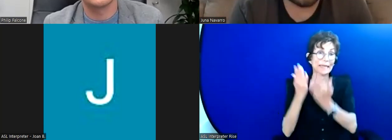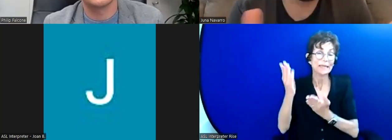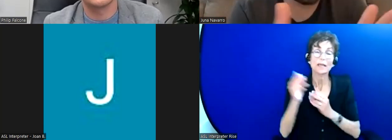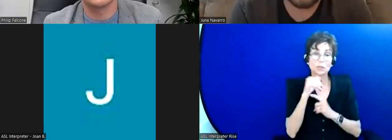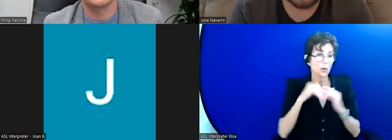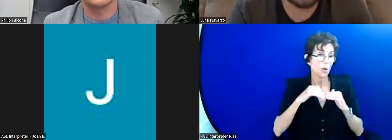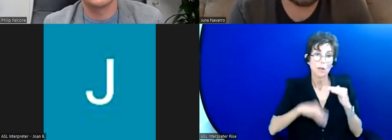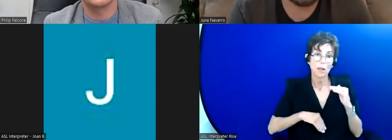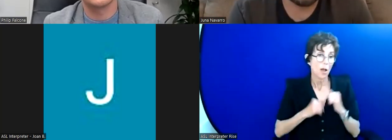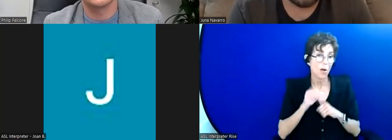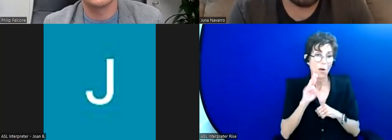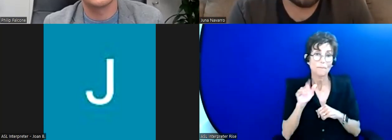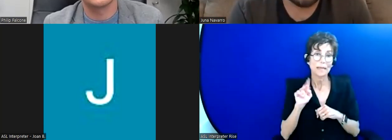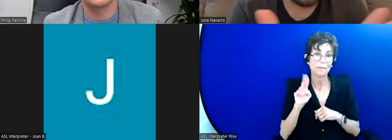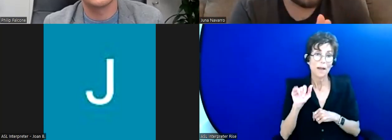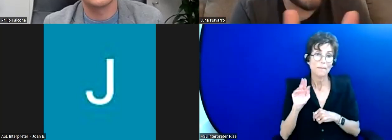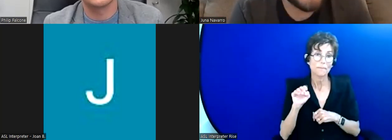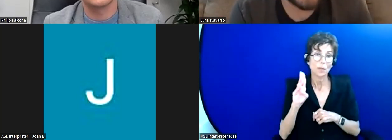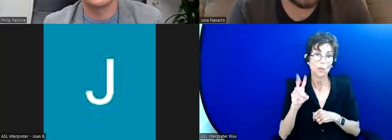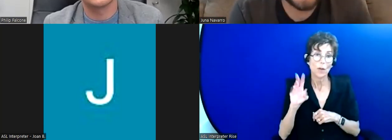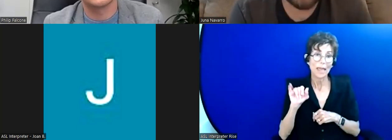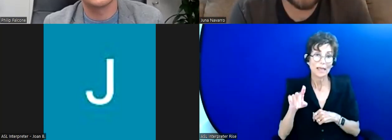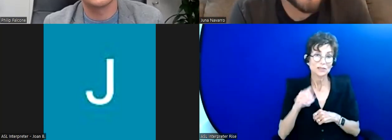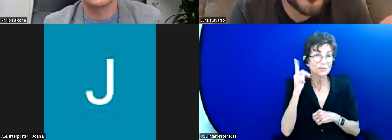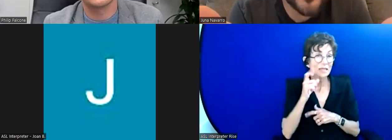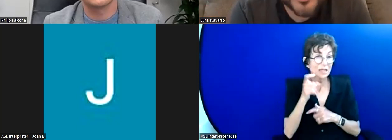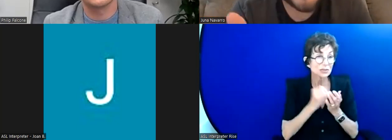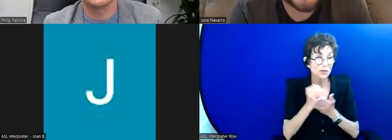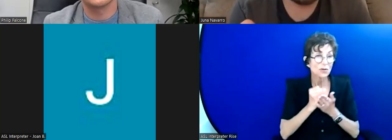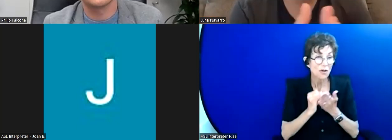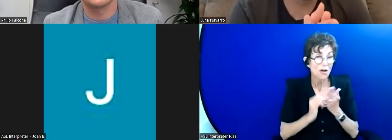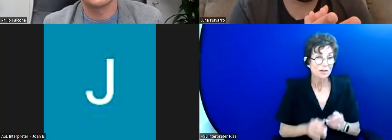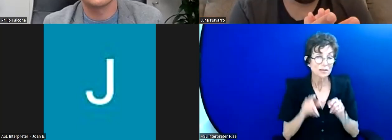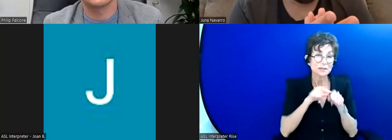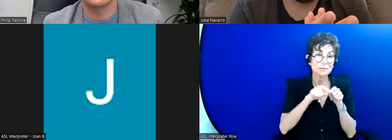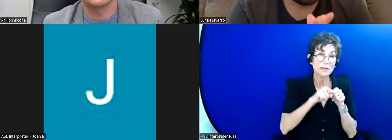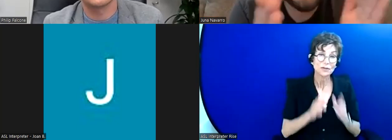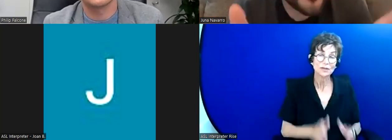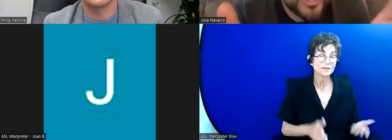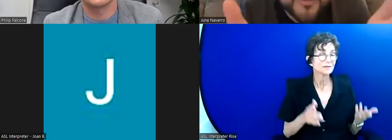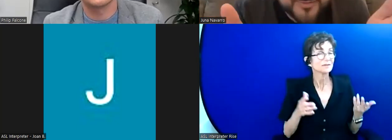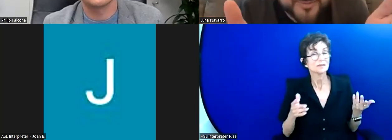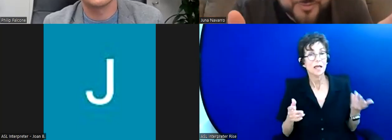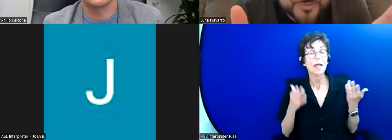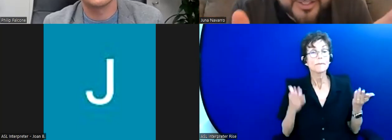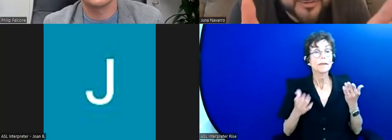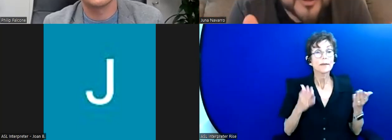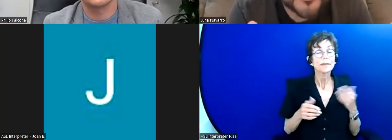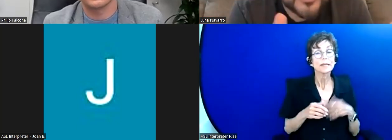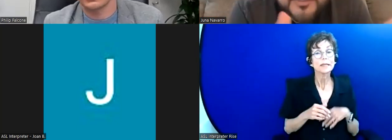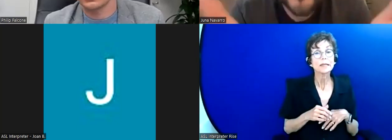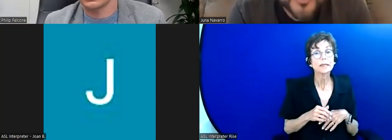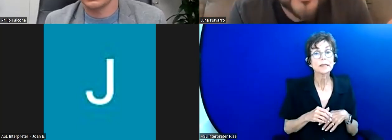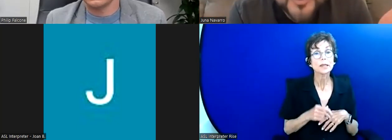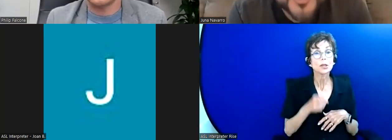you're an artist, you're a specialist. You've put in a lot of years to become the artist you are today. Maybe you're not even like you're worth